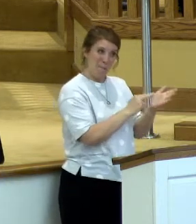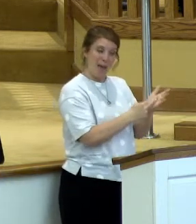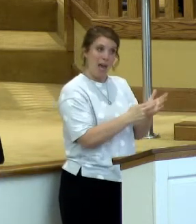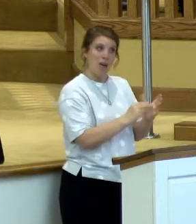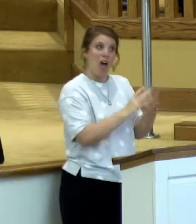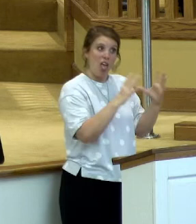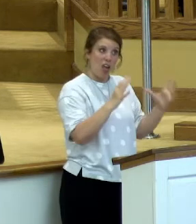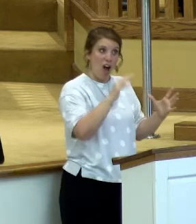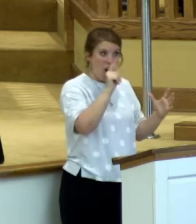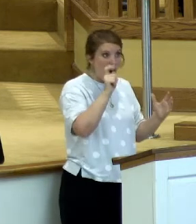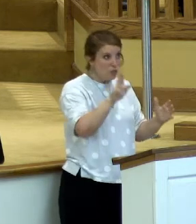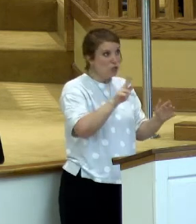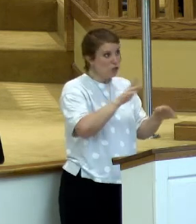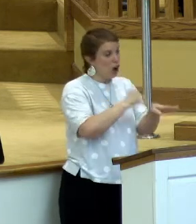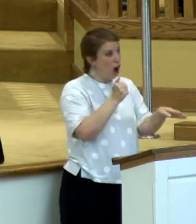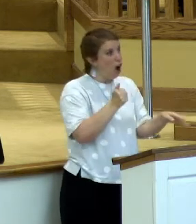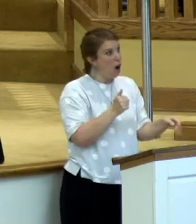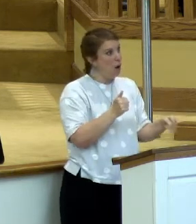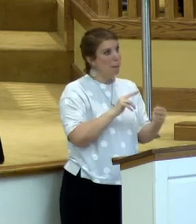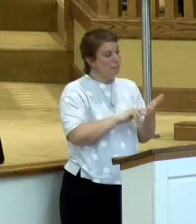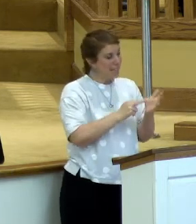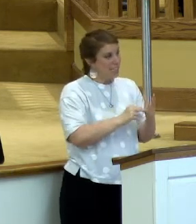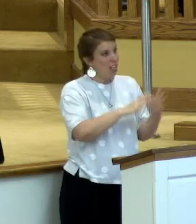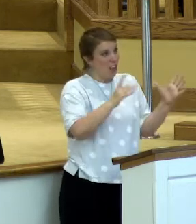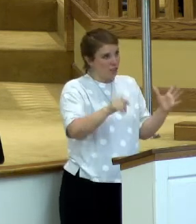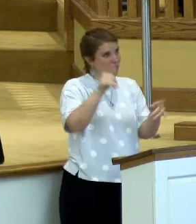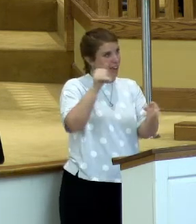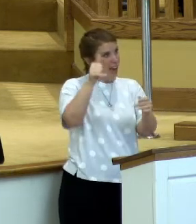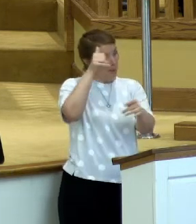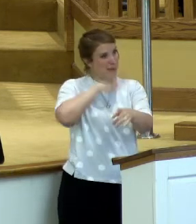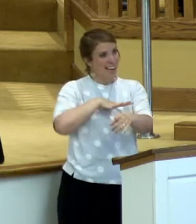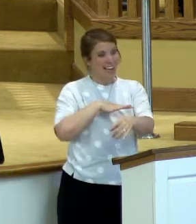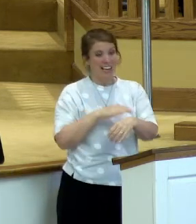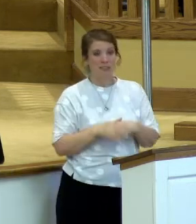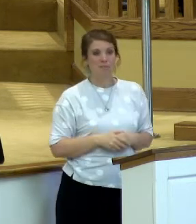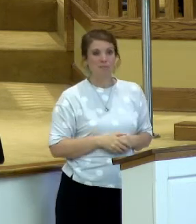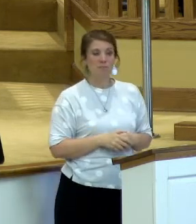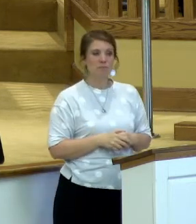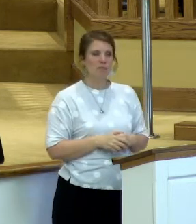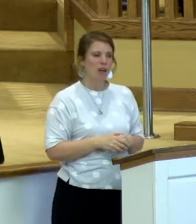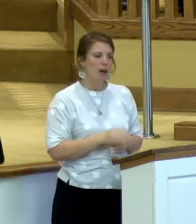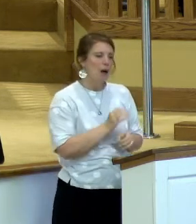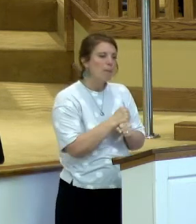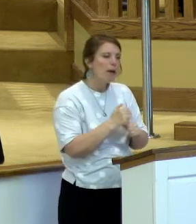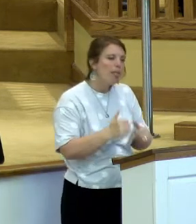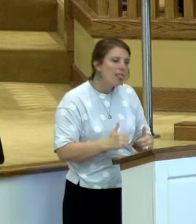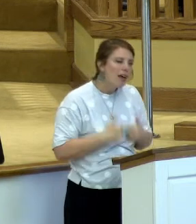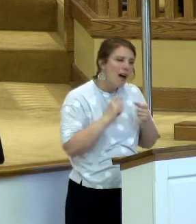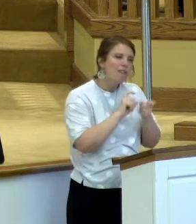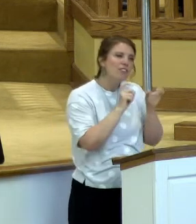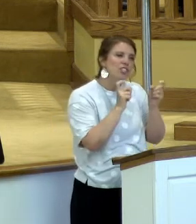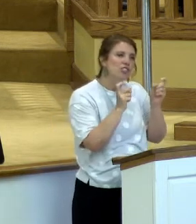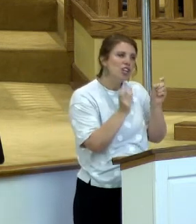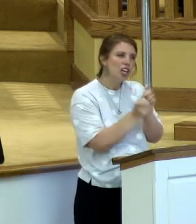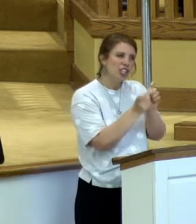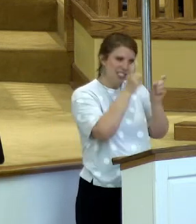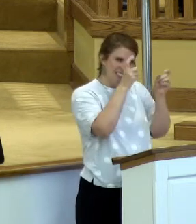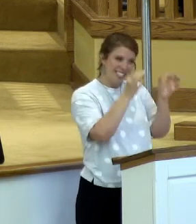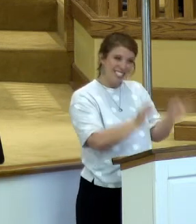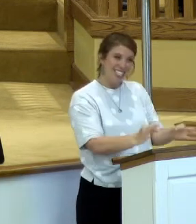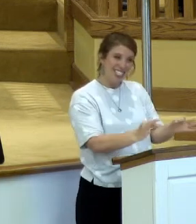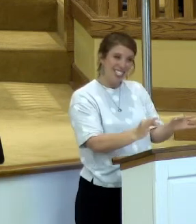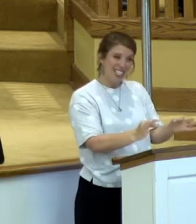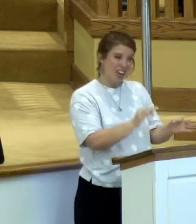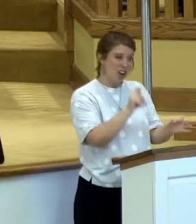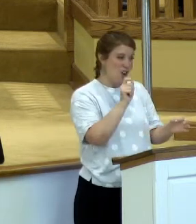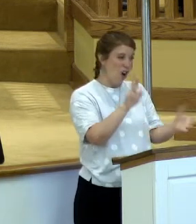lot to somebody. And can I just tell you, before we split into groups, I have made life-changing decisions at an altar in some